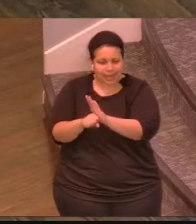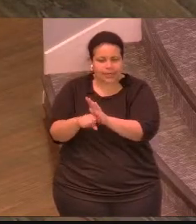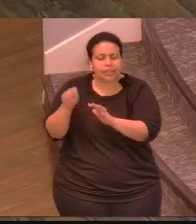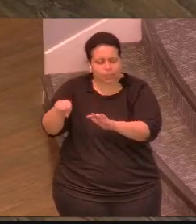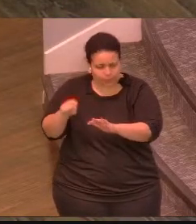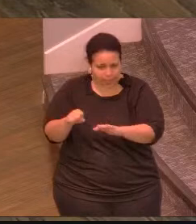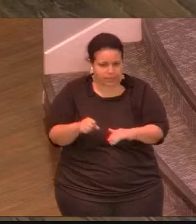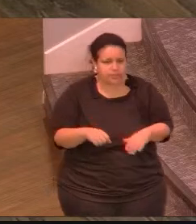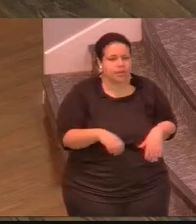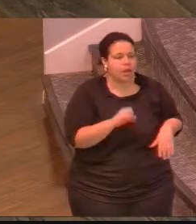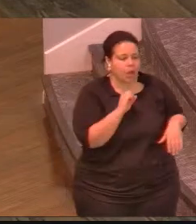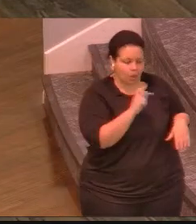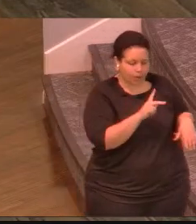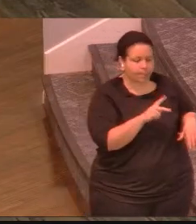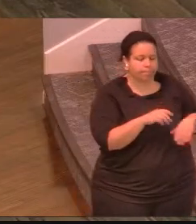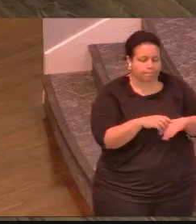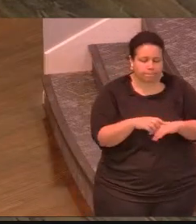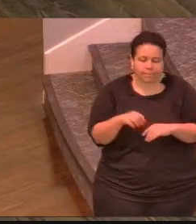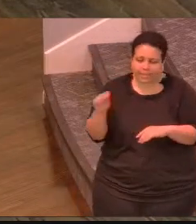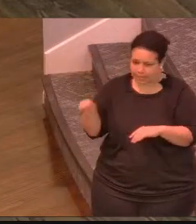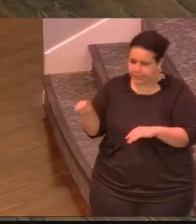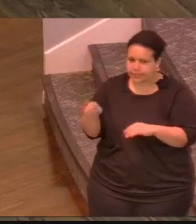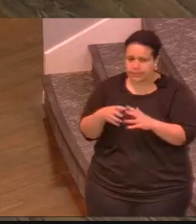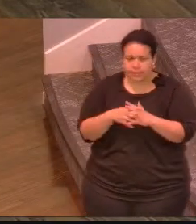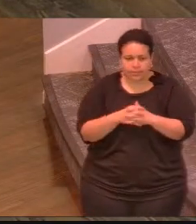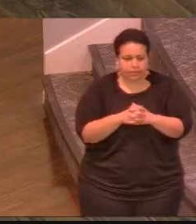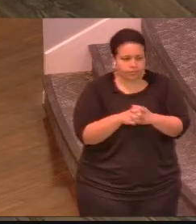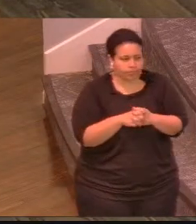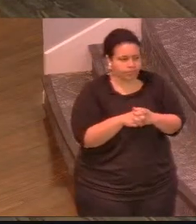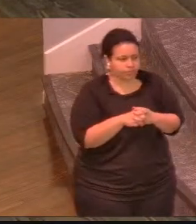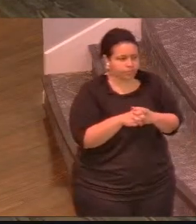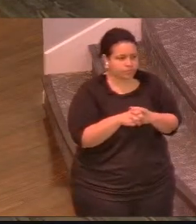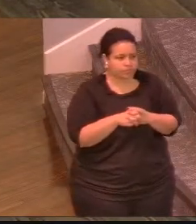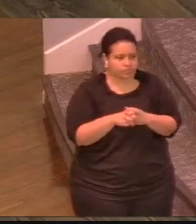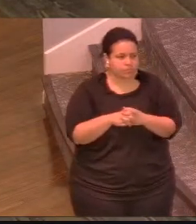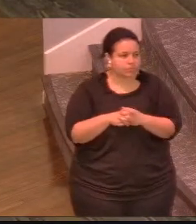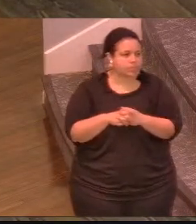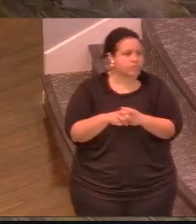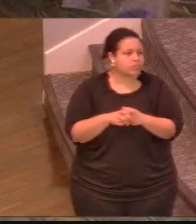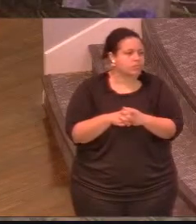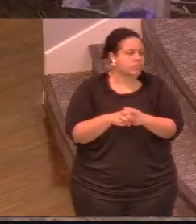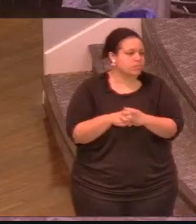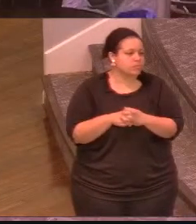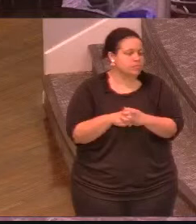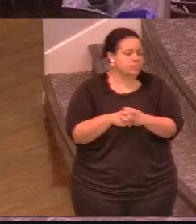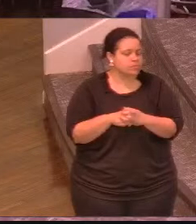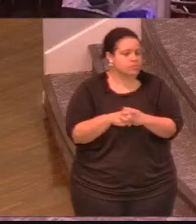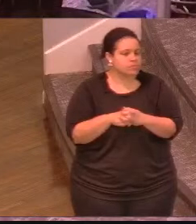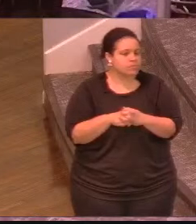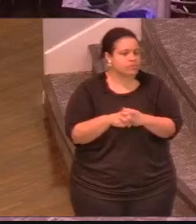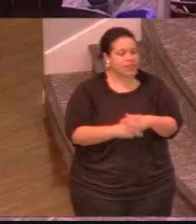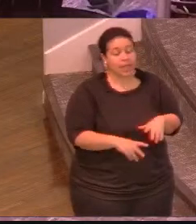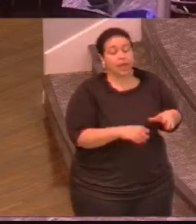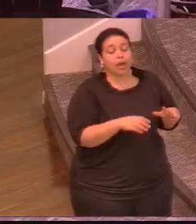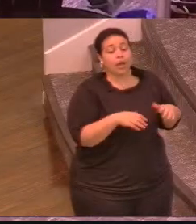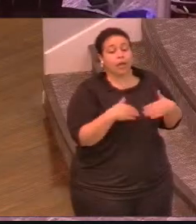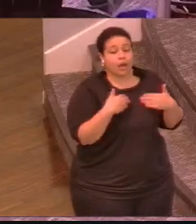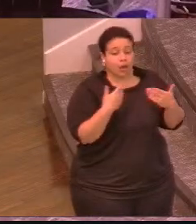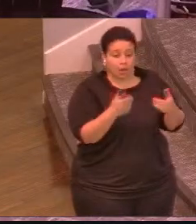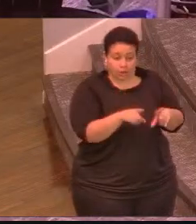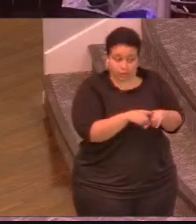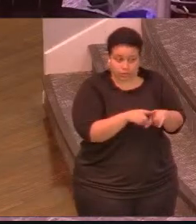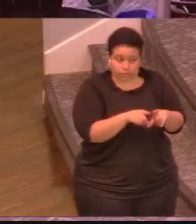already done, yes. Okay. And then, on the list of, thank you, Malachi.